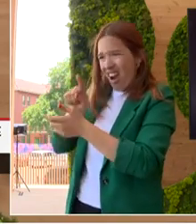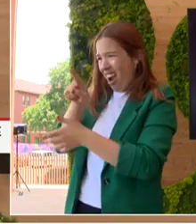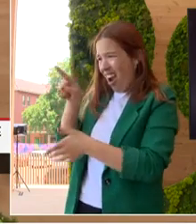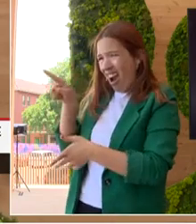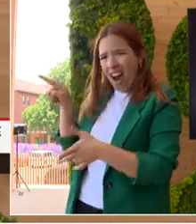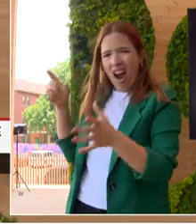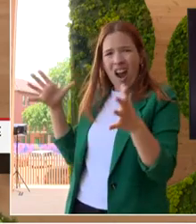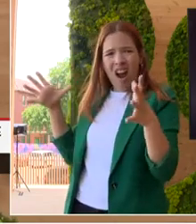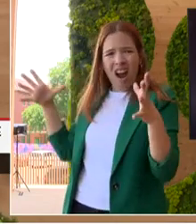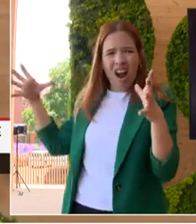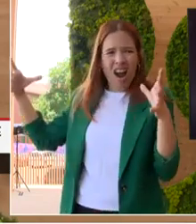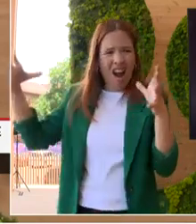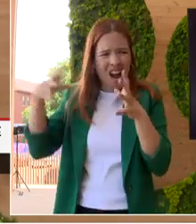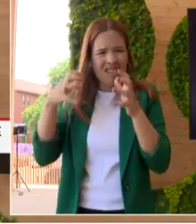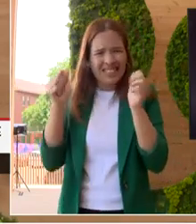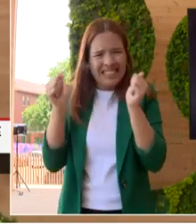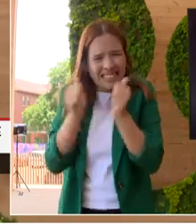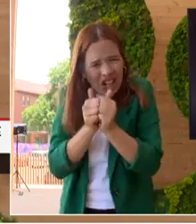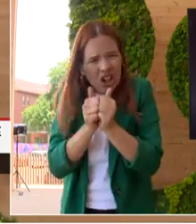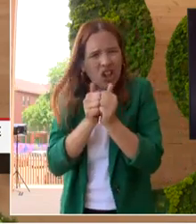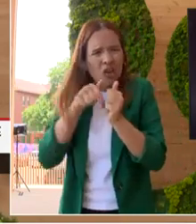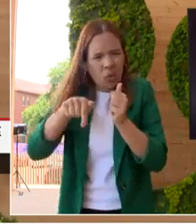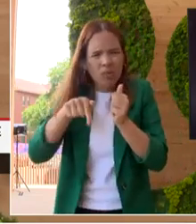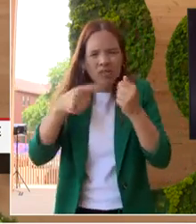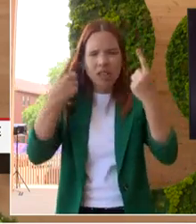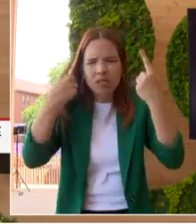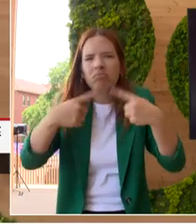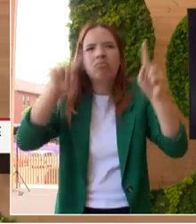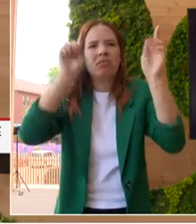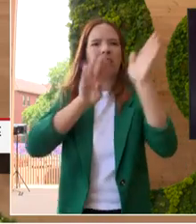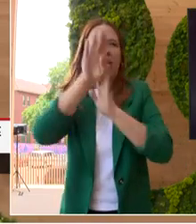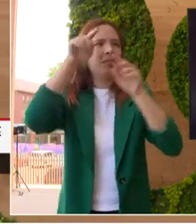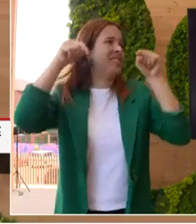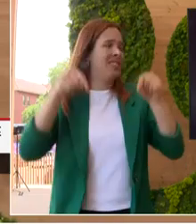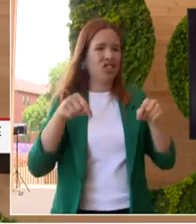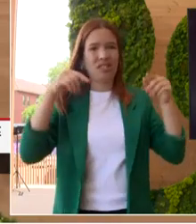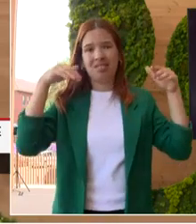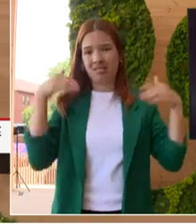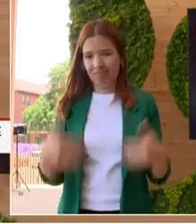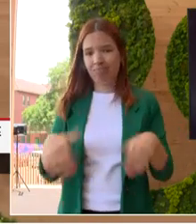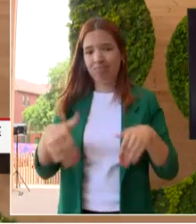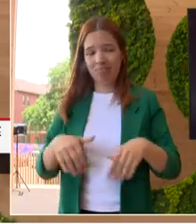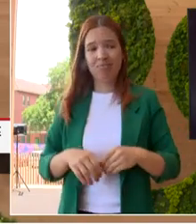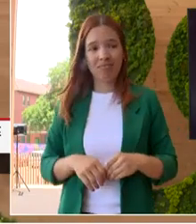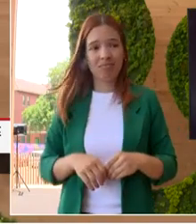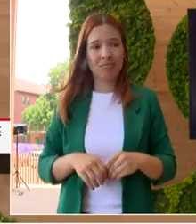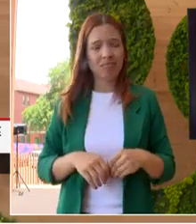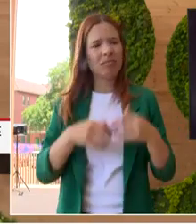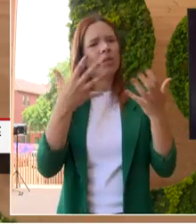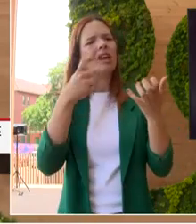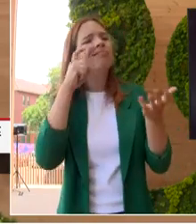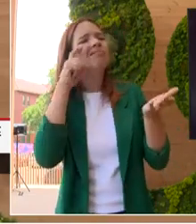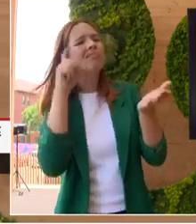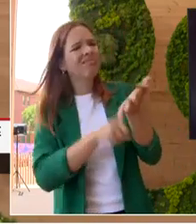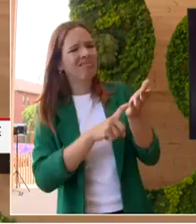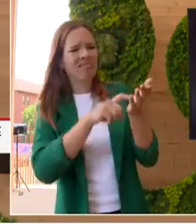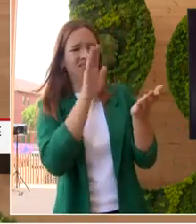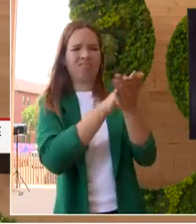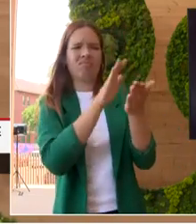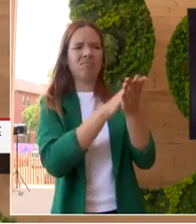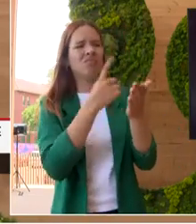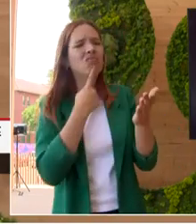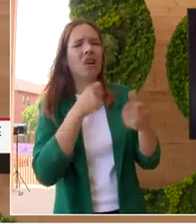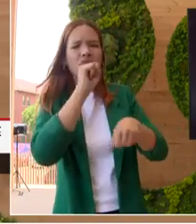smart, community-centric development. I also just want to acknowledge our Red Brick team, too many to all call out, but